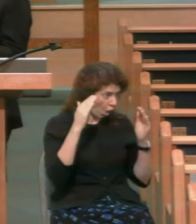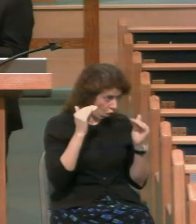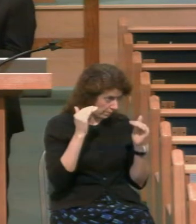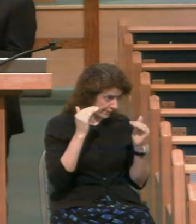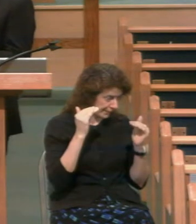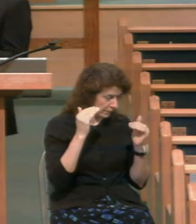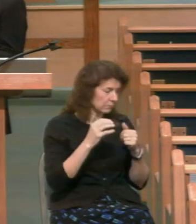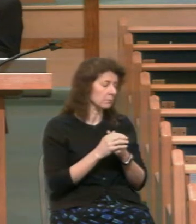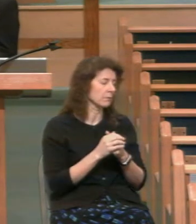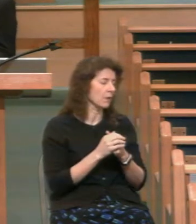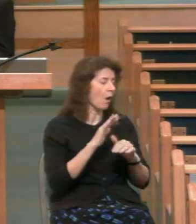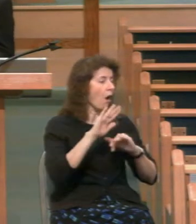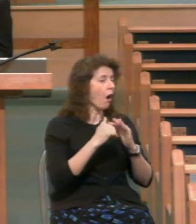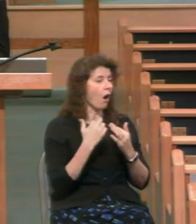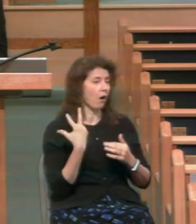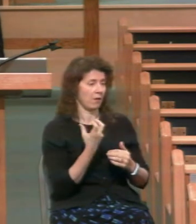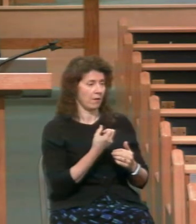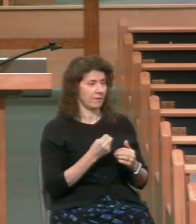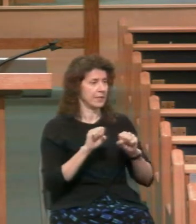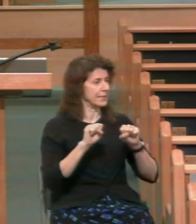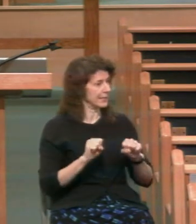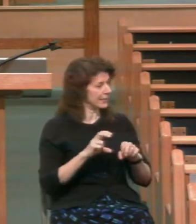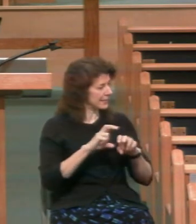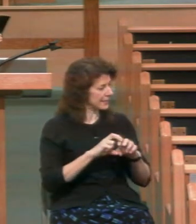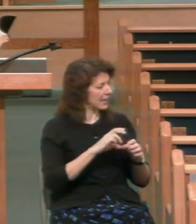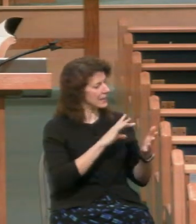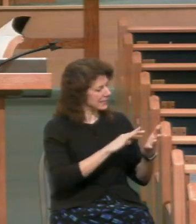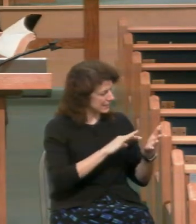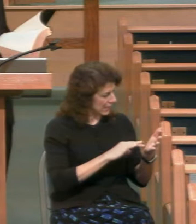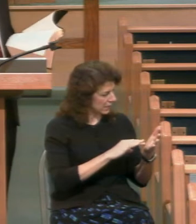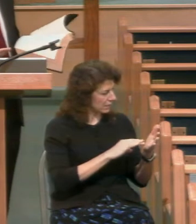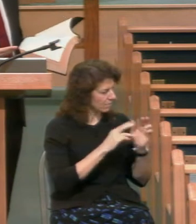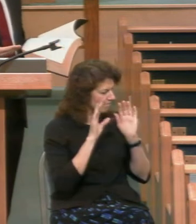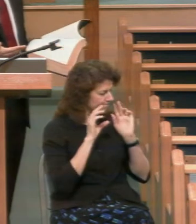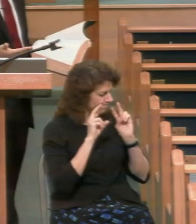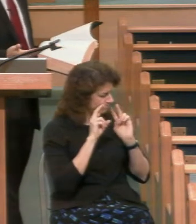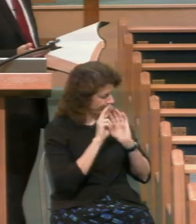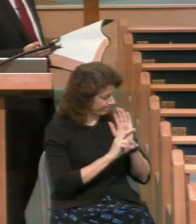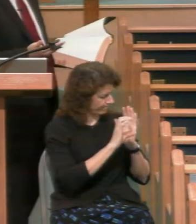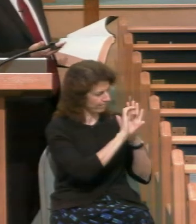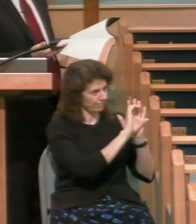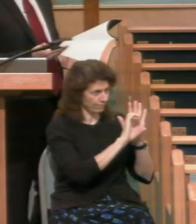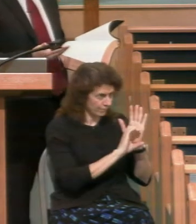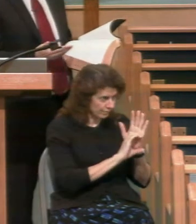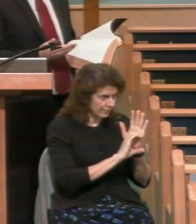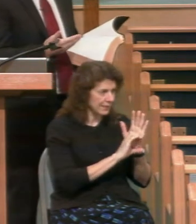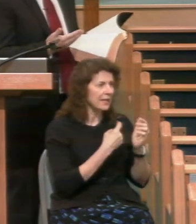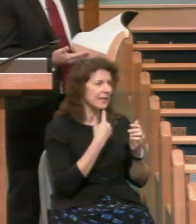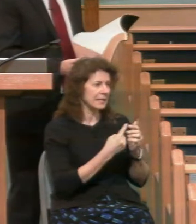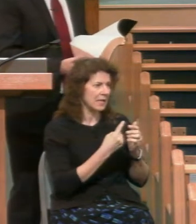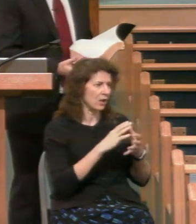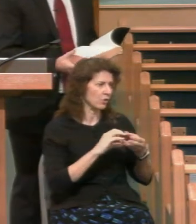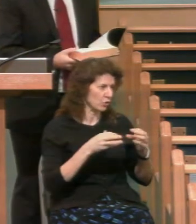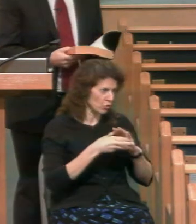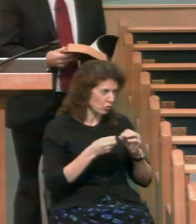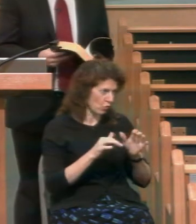The ideal scenario is that all of us could sit down with somebody and take the table of contents and tell them the story of the Bible. And that's